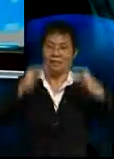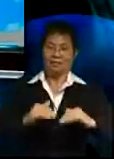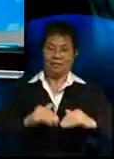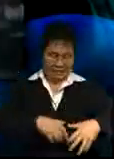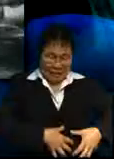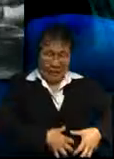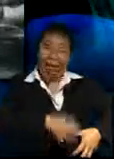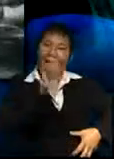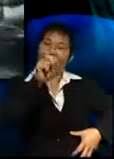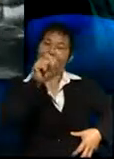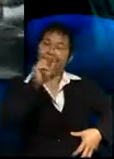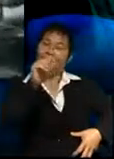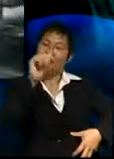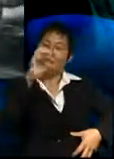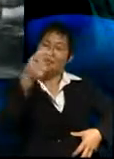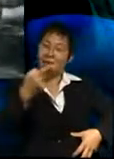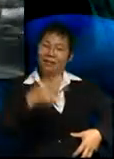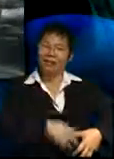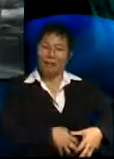stomach.